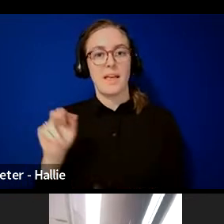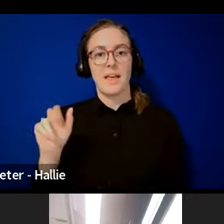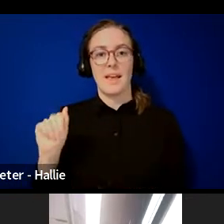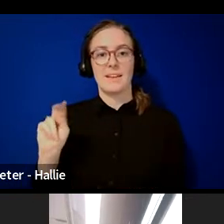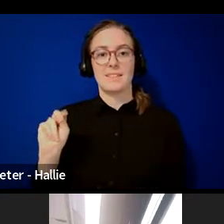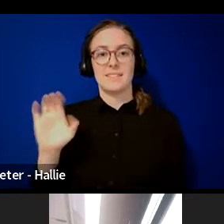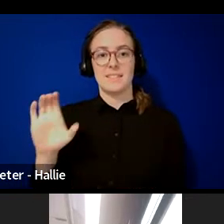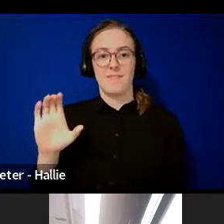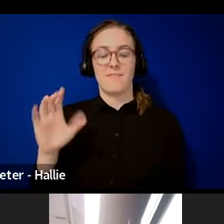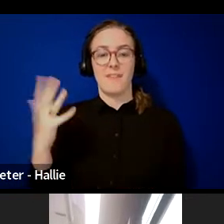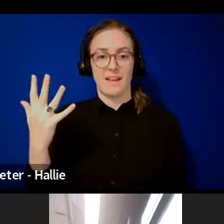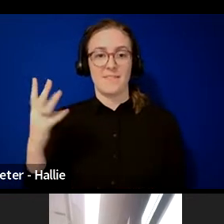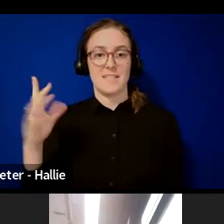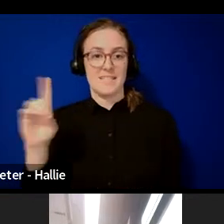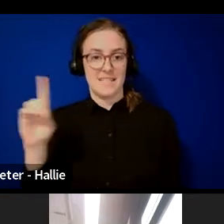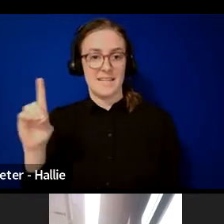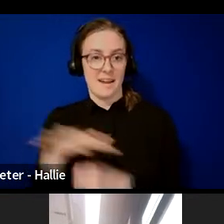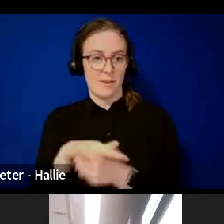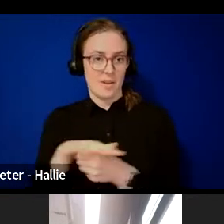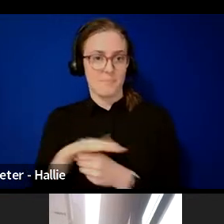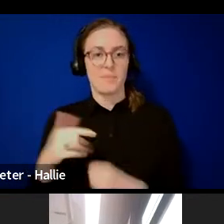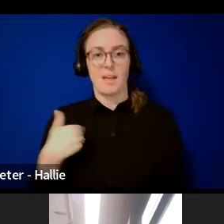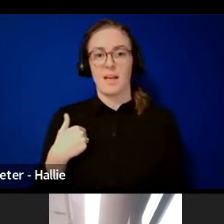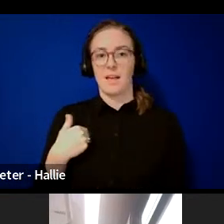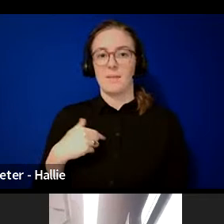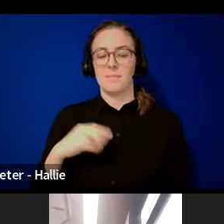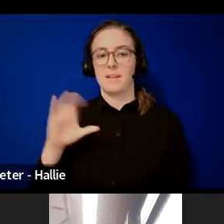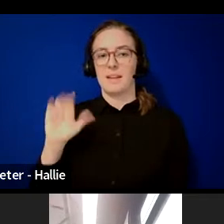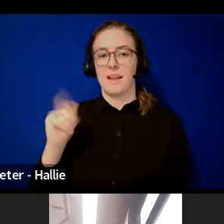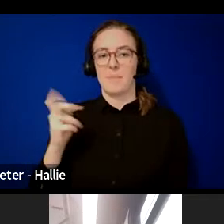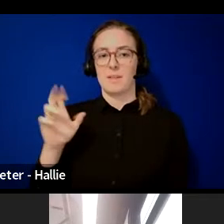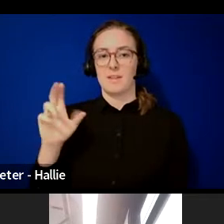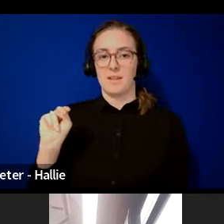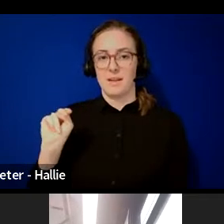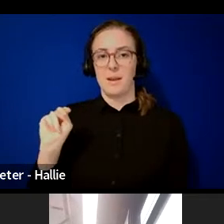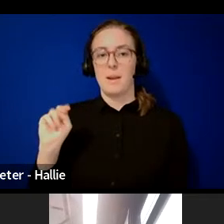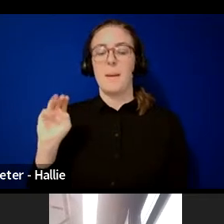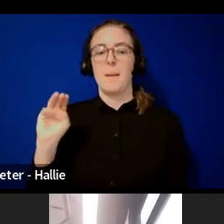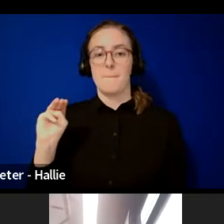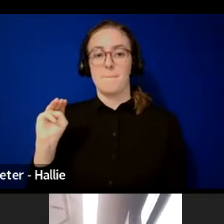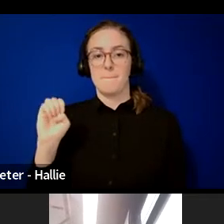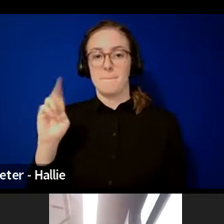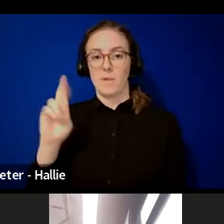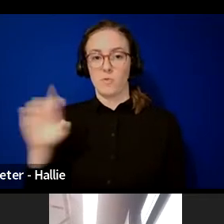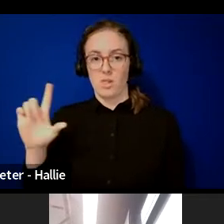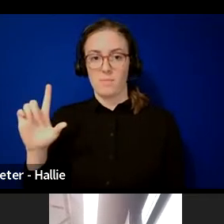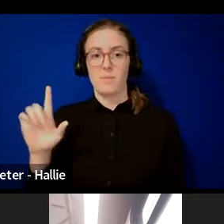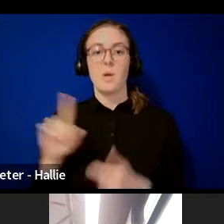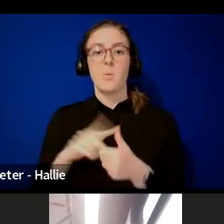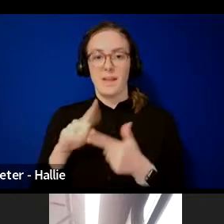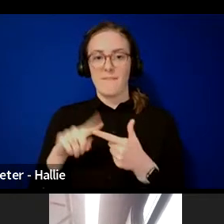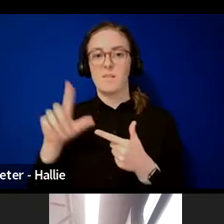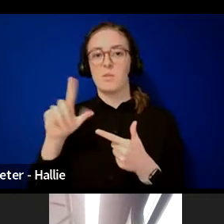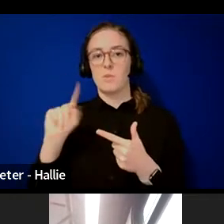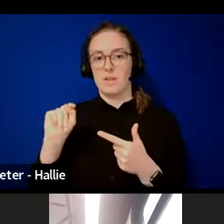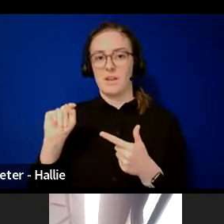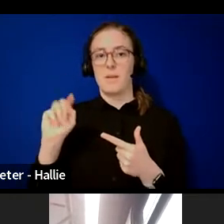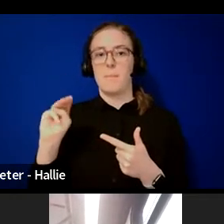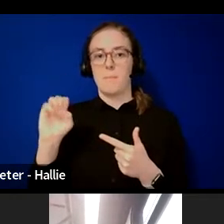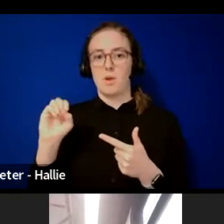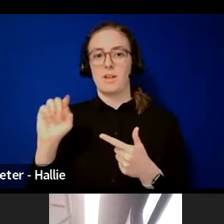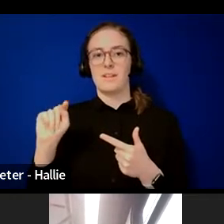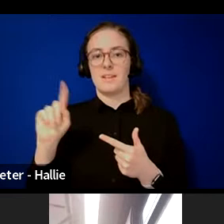area. My name is Captain Merrill. I believe we have Lieutenant Mumtaz and Lieutenant Gaines hopefully on here as